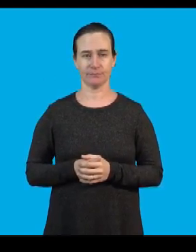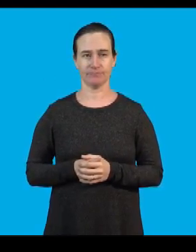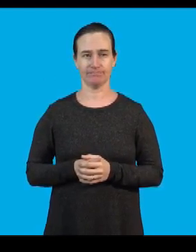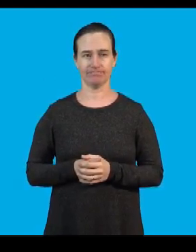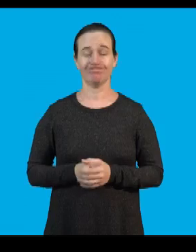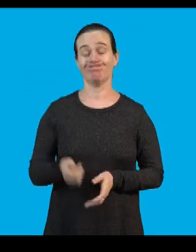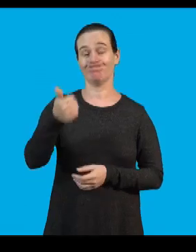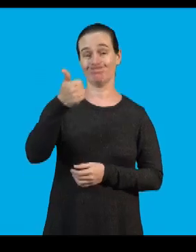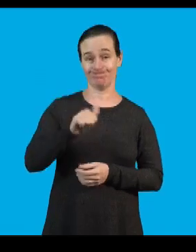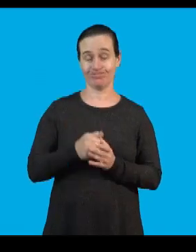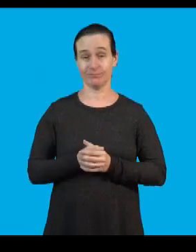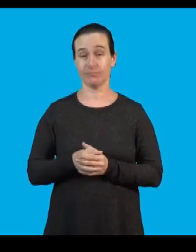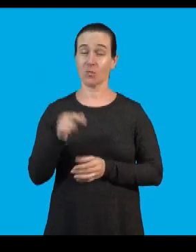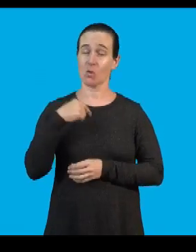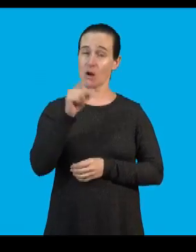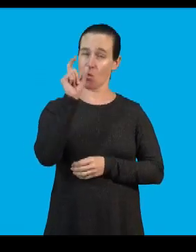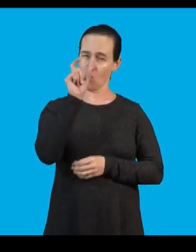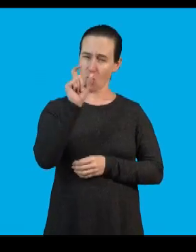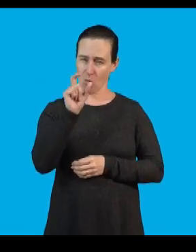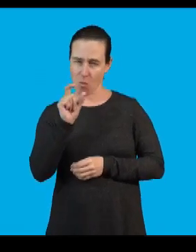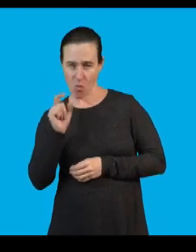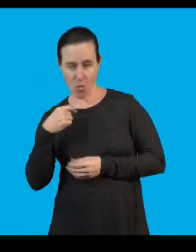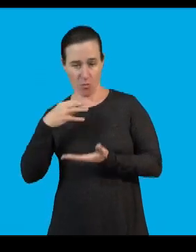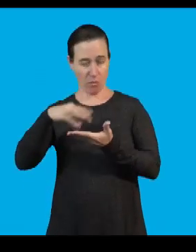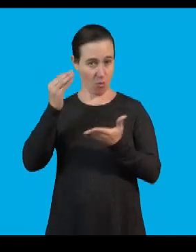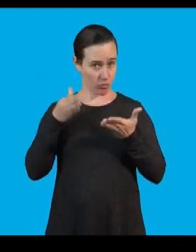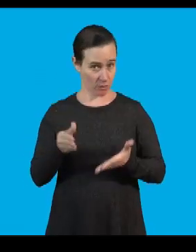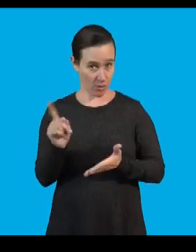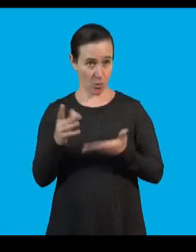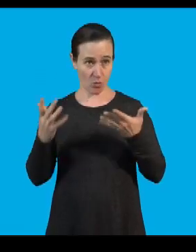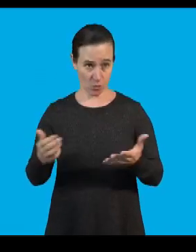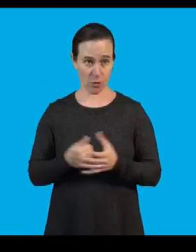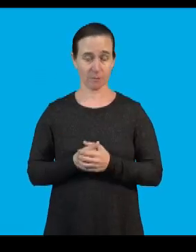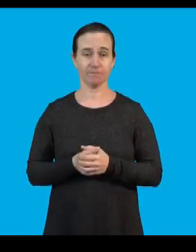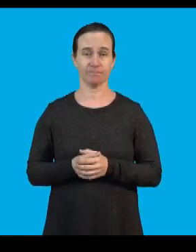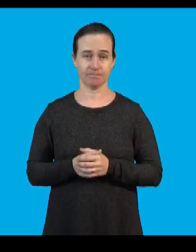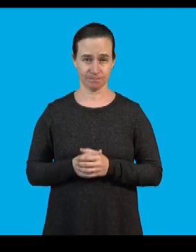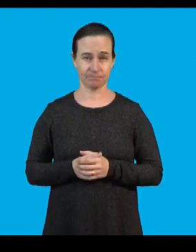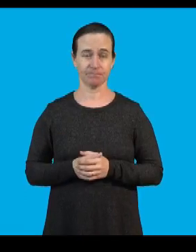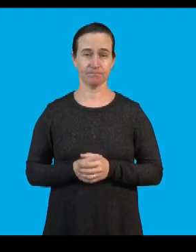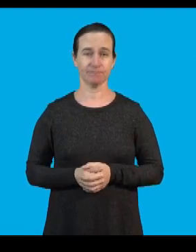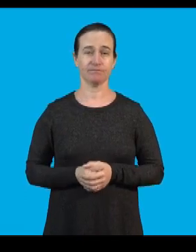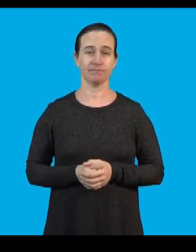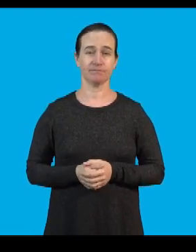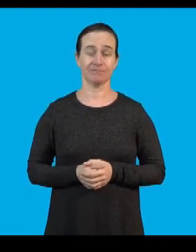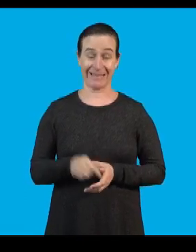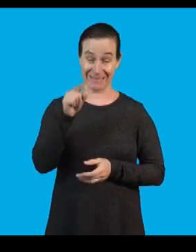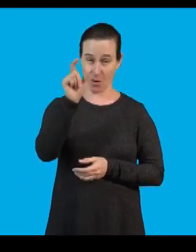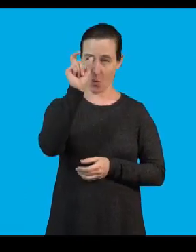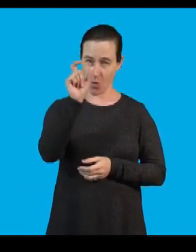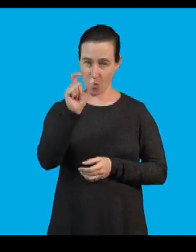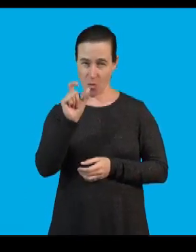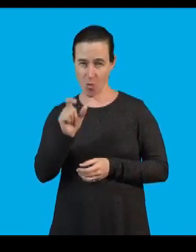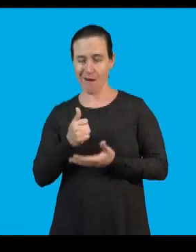Okay, moving on, we went through a list of words that you needed to know in